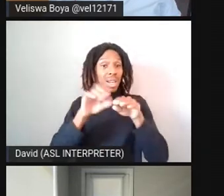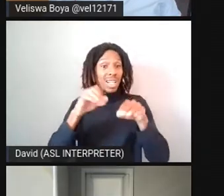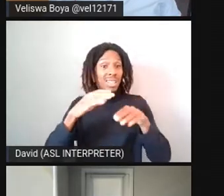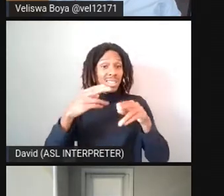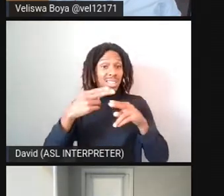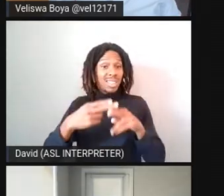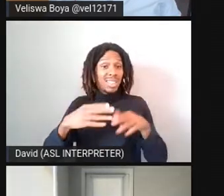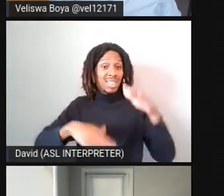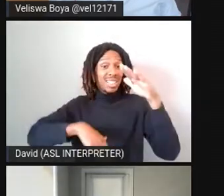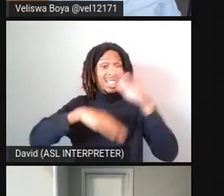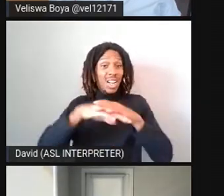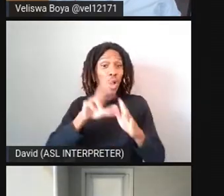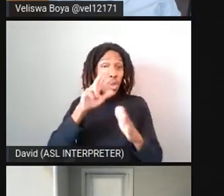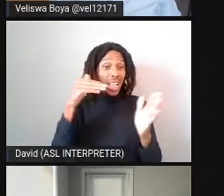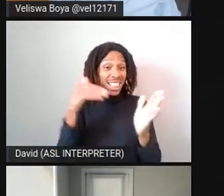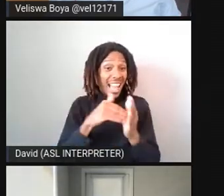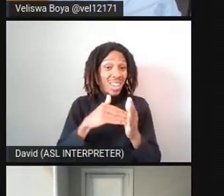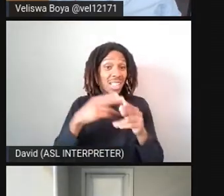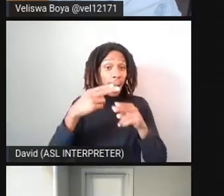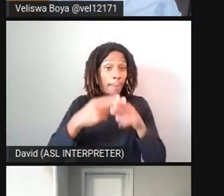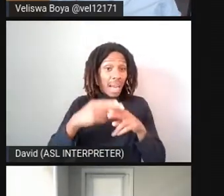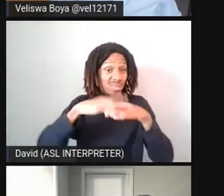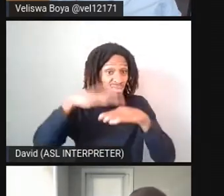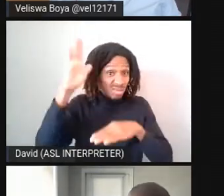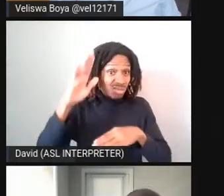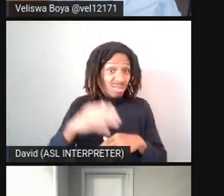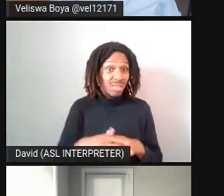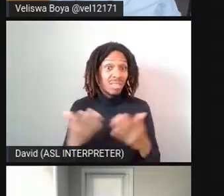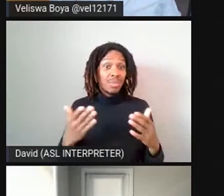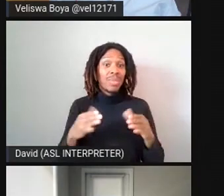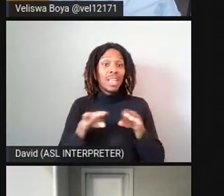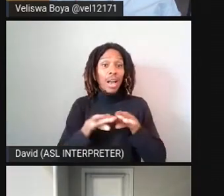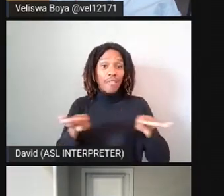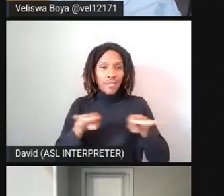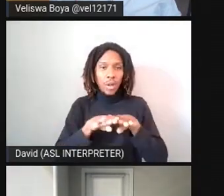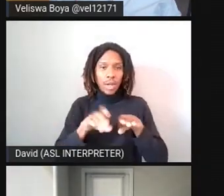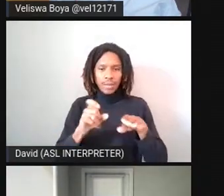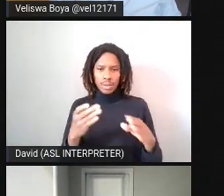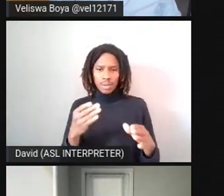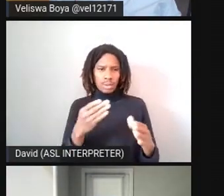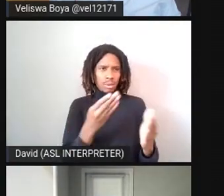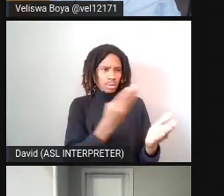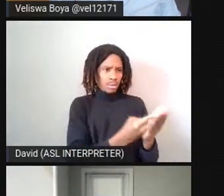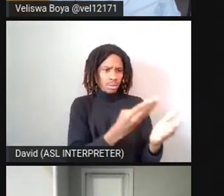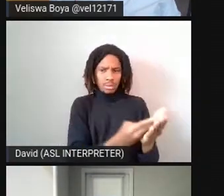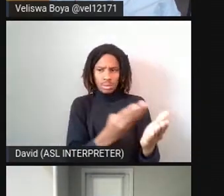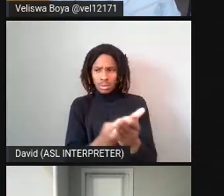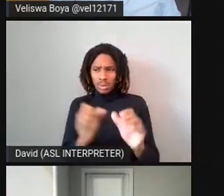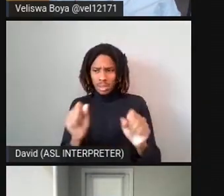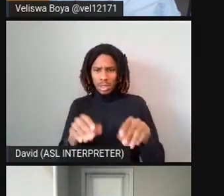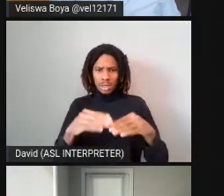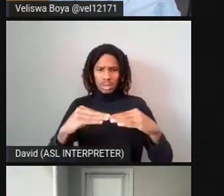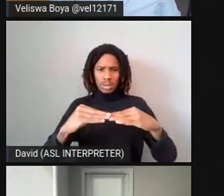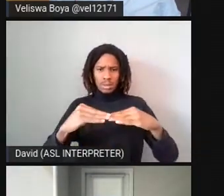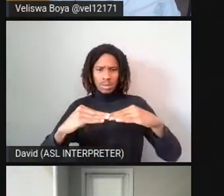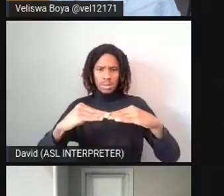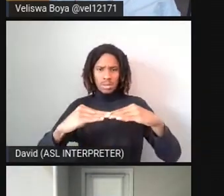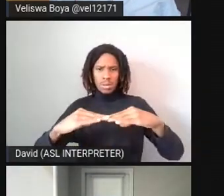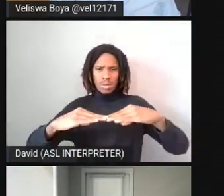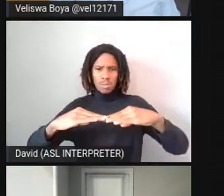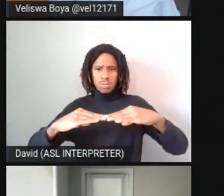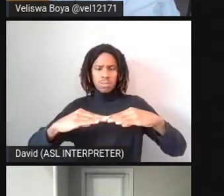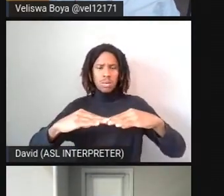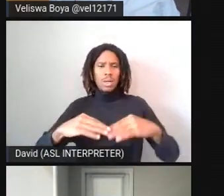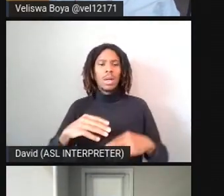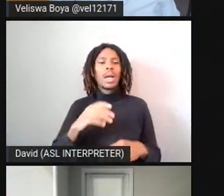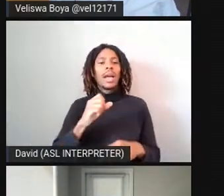to 2,000 pounds plus. So the floor has to be certified to be able to hold that weight. You have to let us know